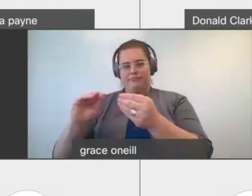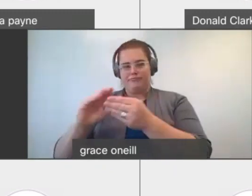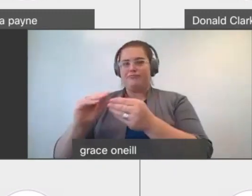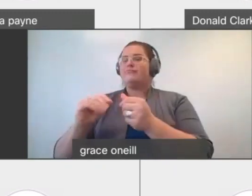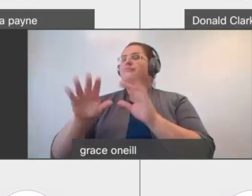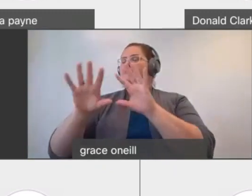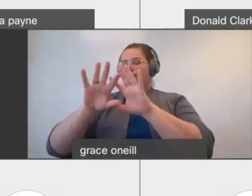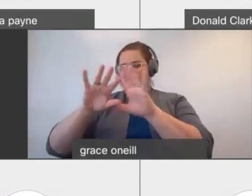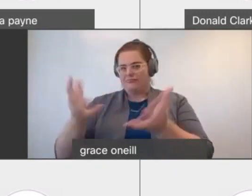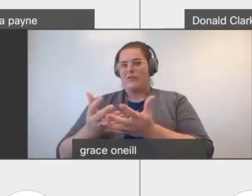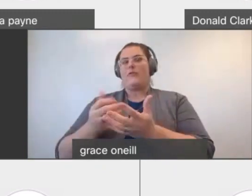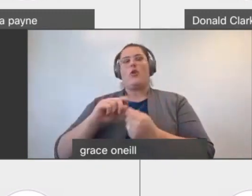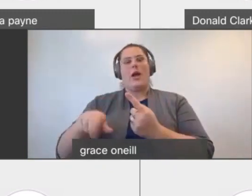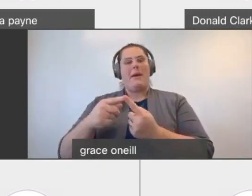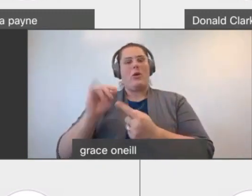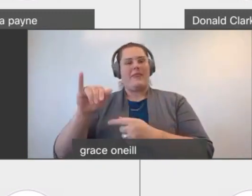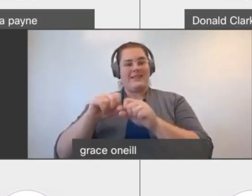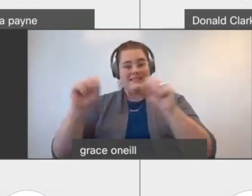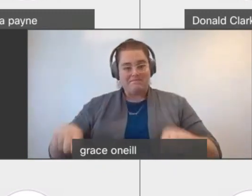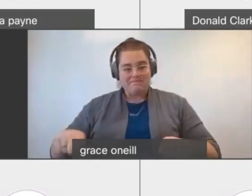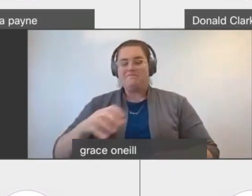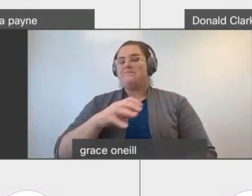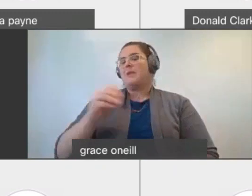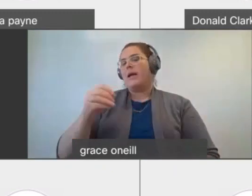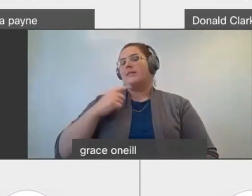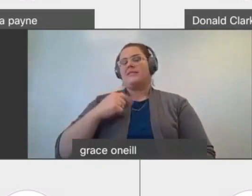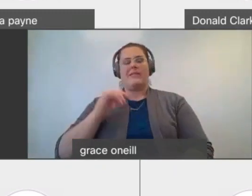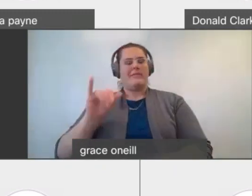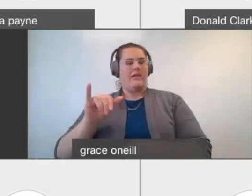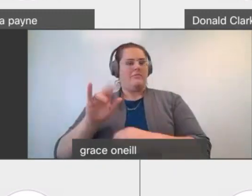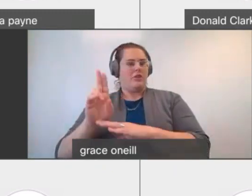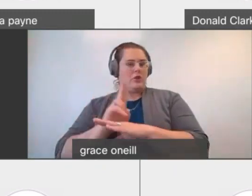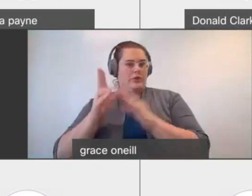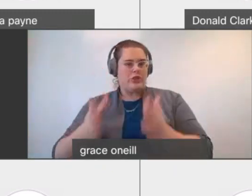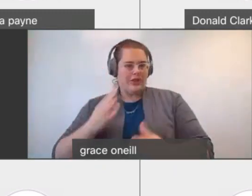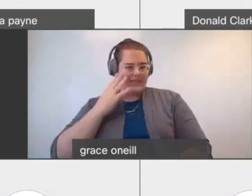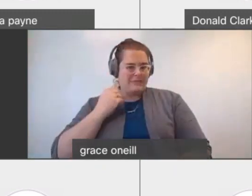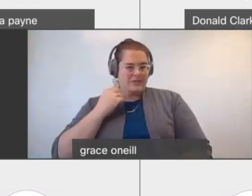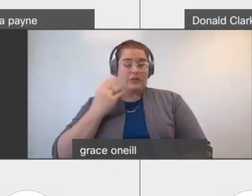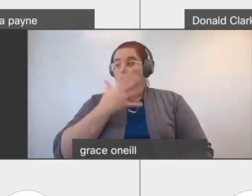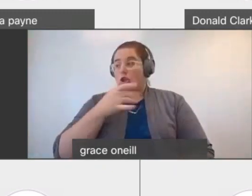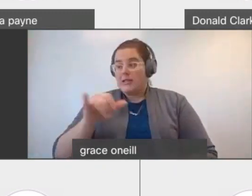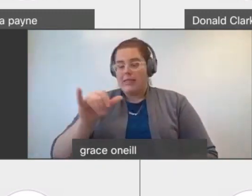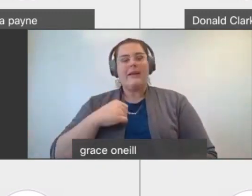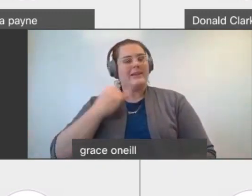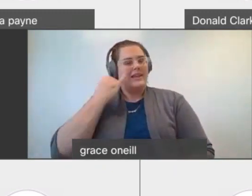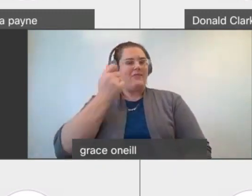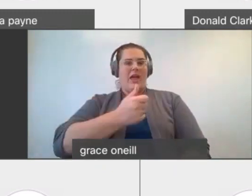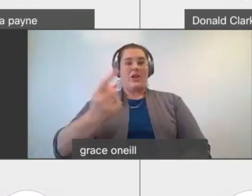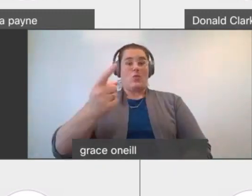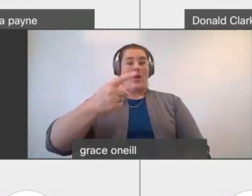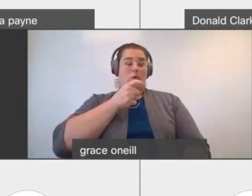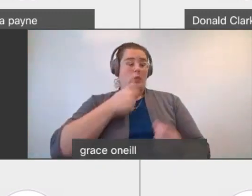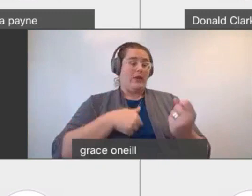MD, discuss what the user experience looks like for any of the people we support to access this